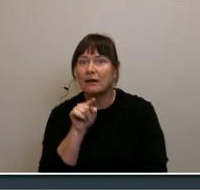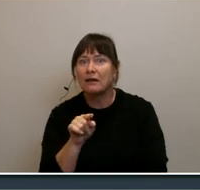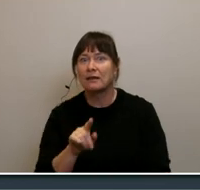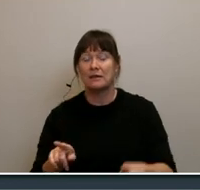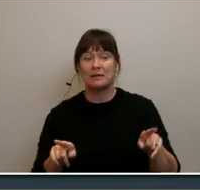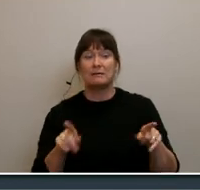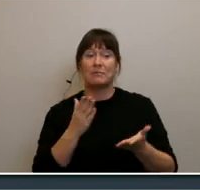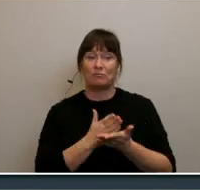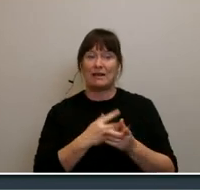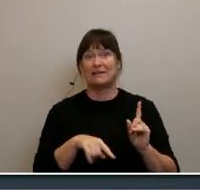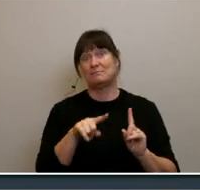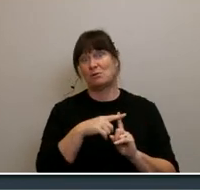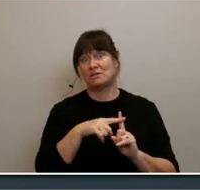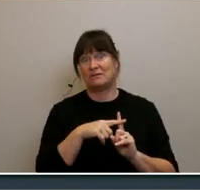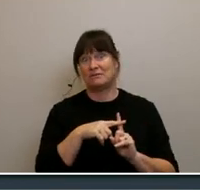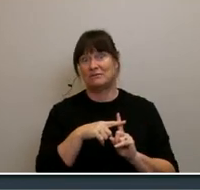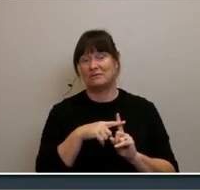positive.